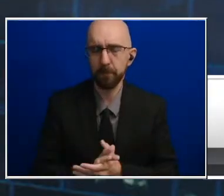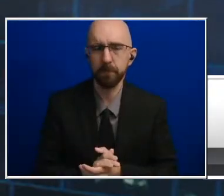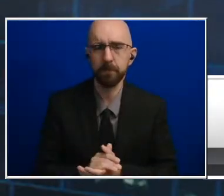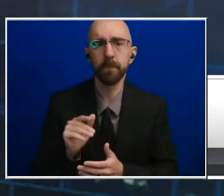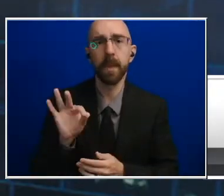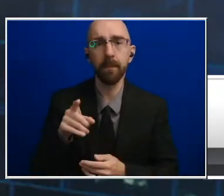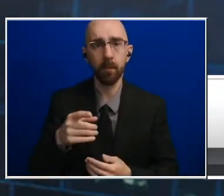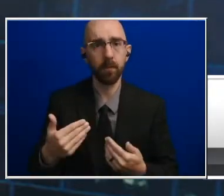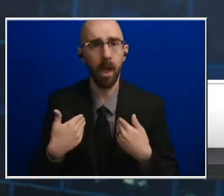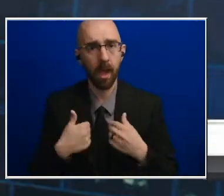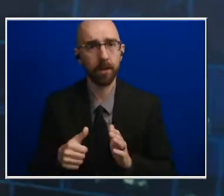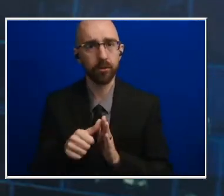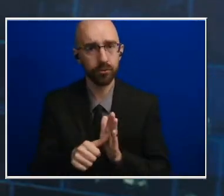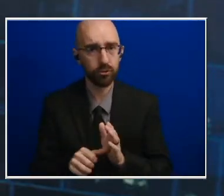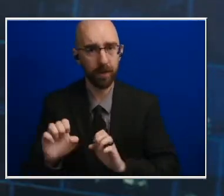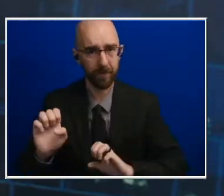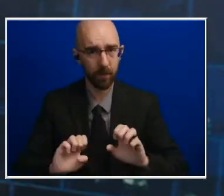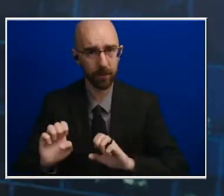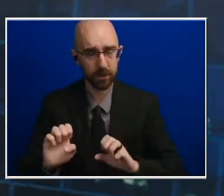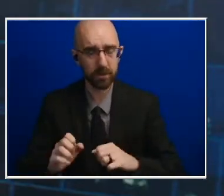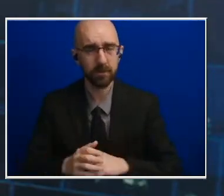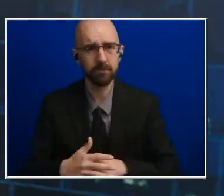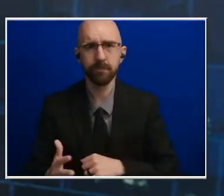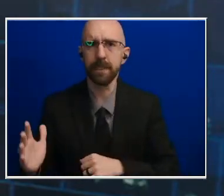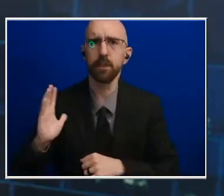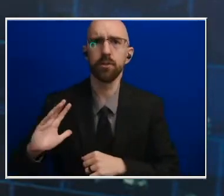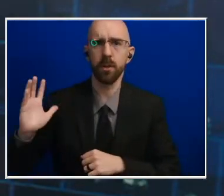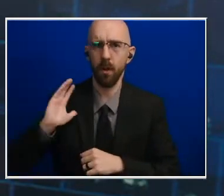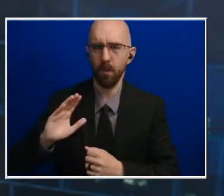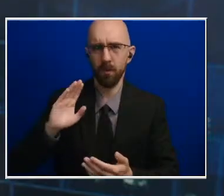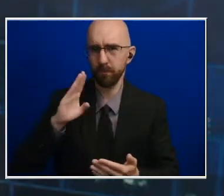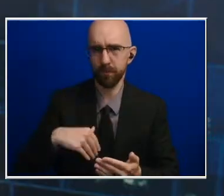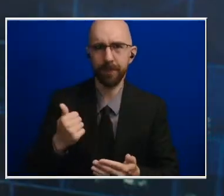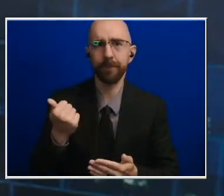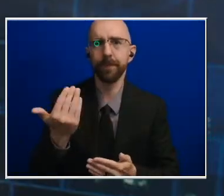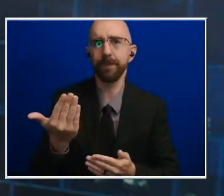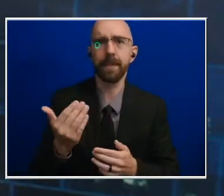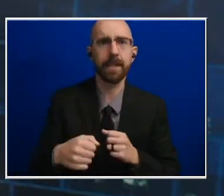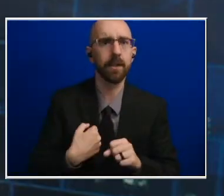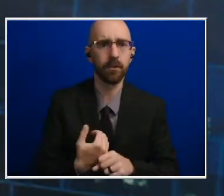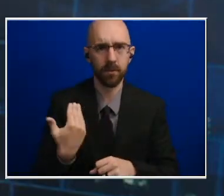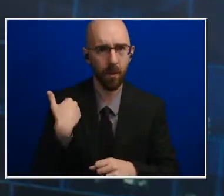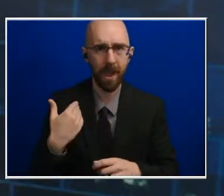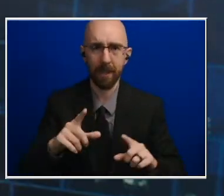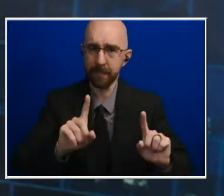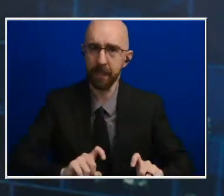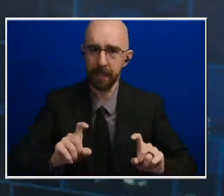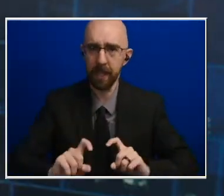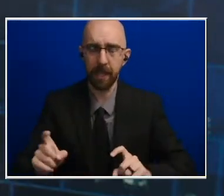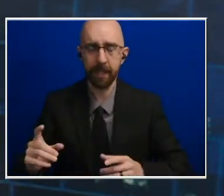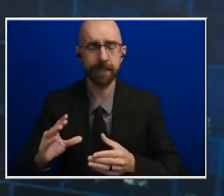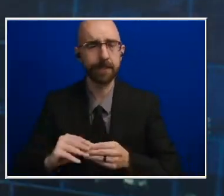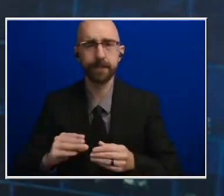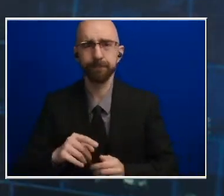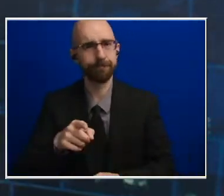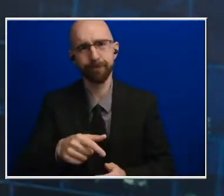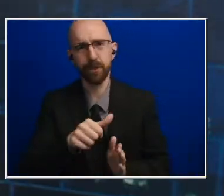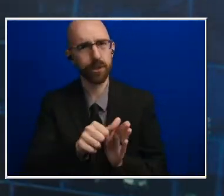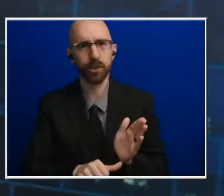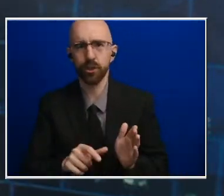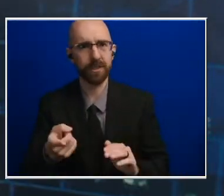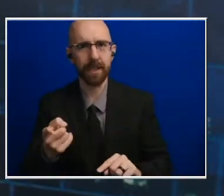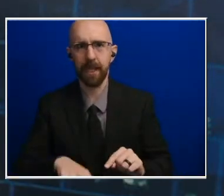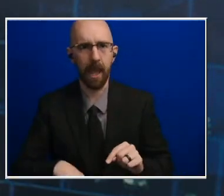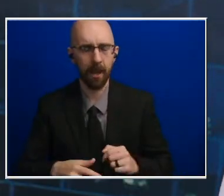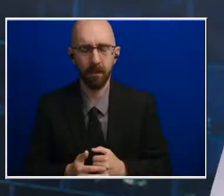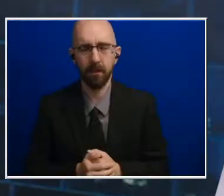surgical evaluation years ago, you know, 15 years ago, I had all this testing, they told me I wasn't a surgical candidate, come